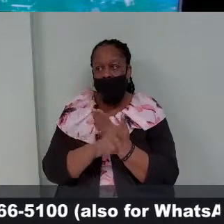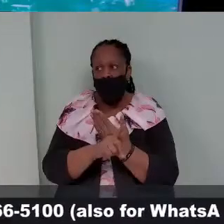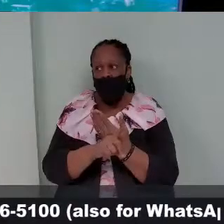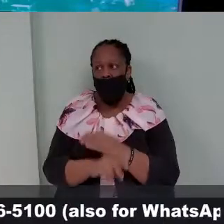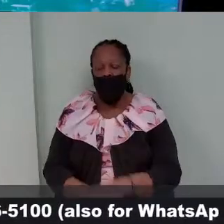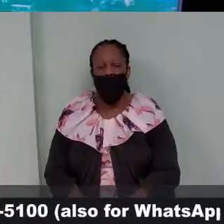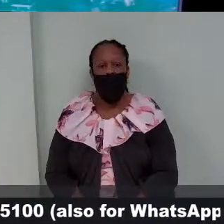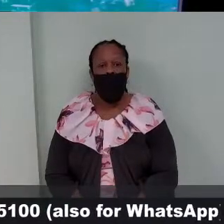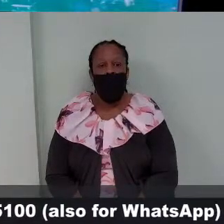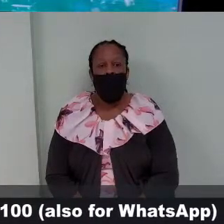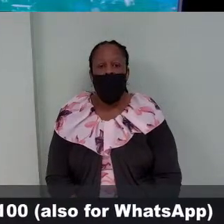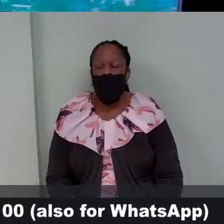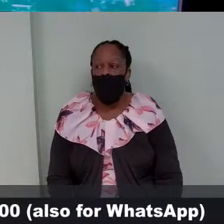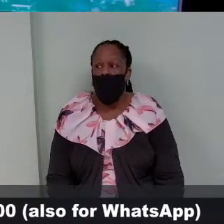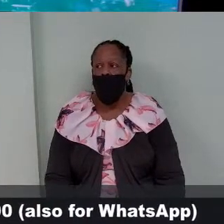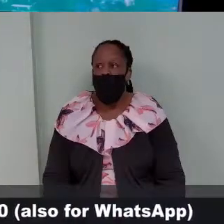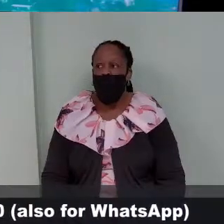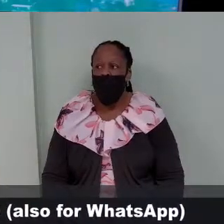sea vessels